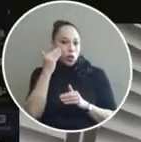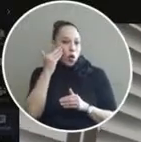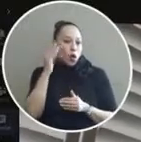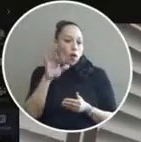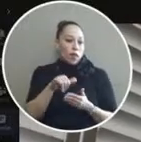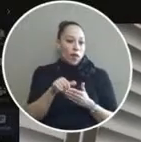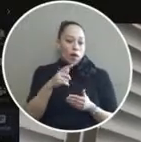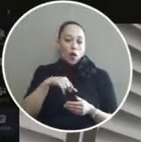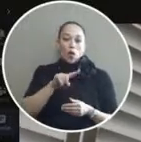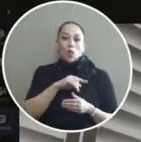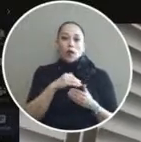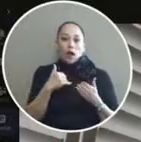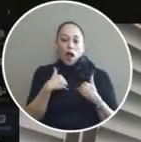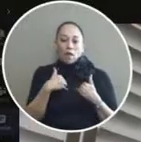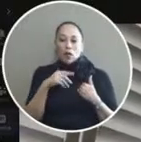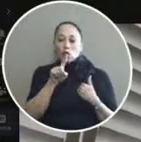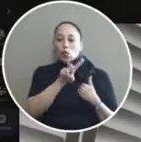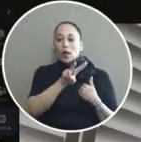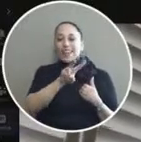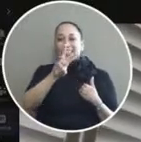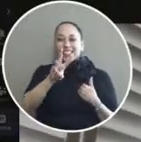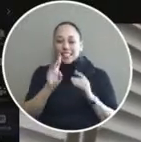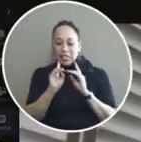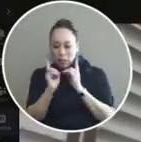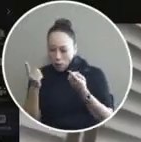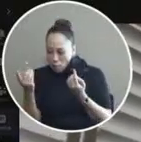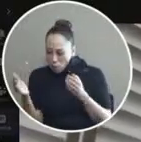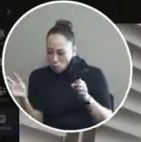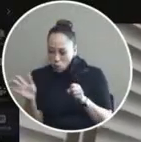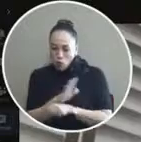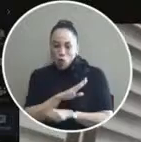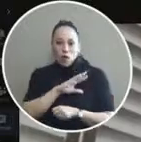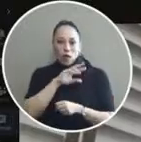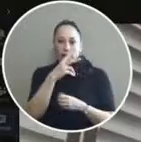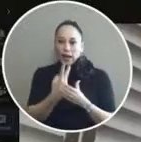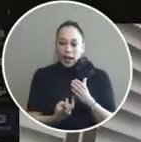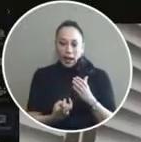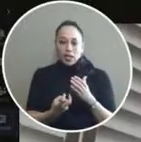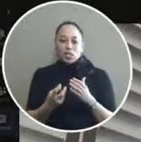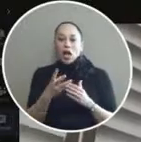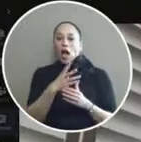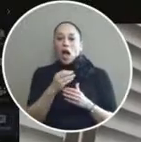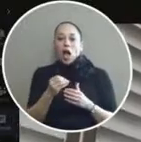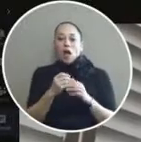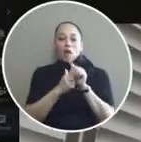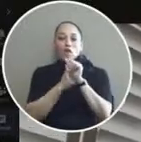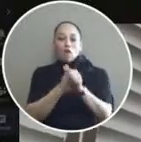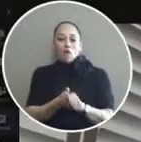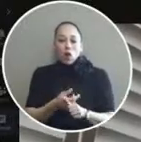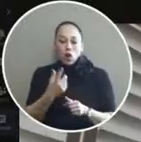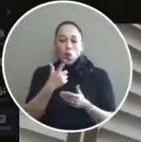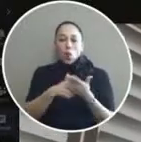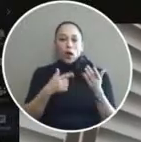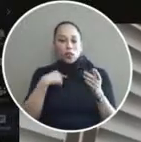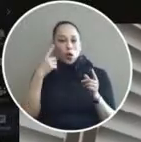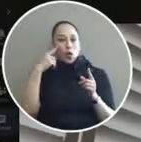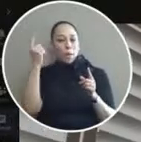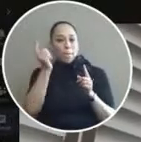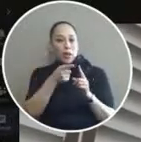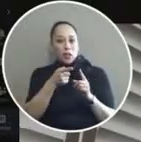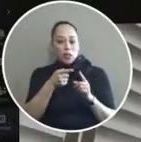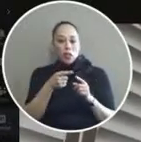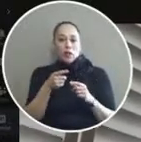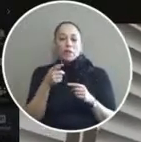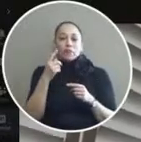have our 26 departments fully engaged in really following what our mission says, and that's